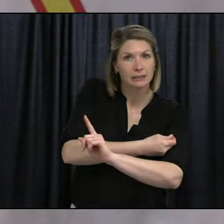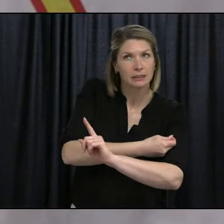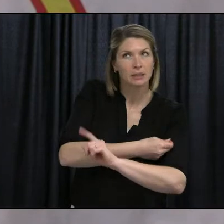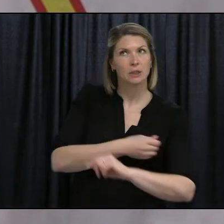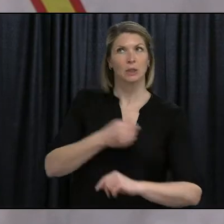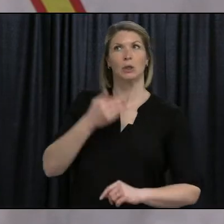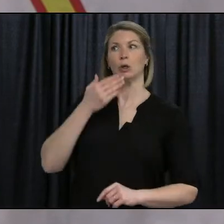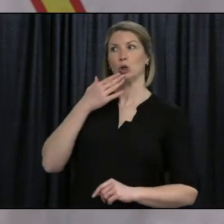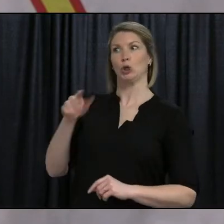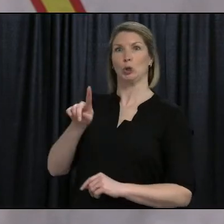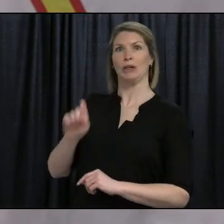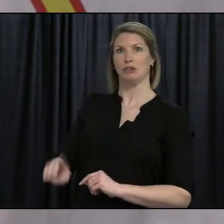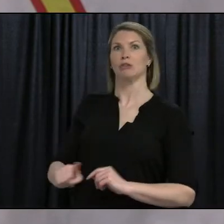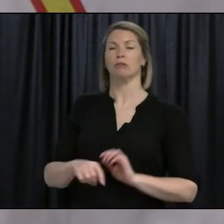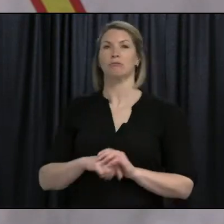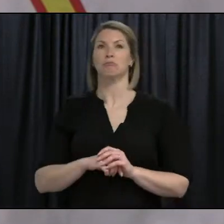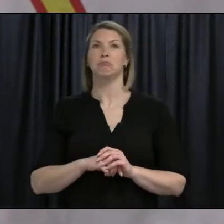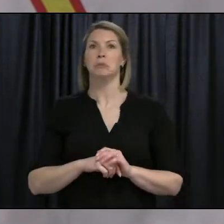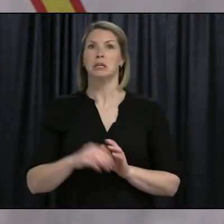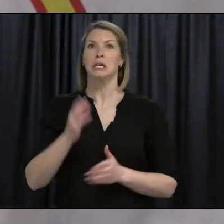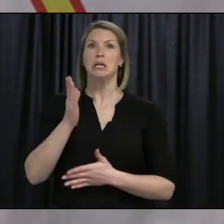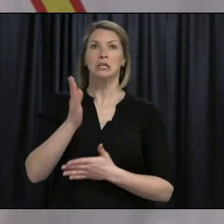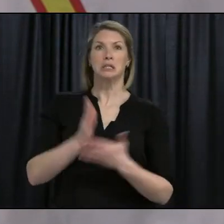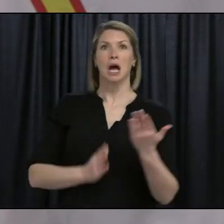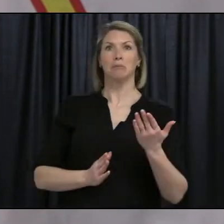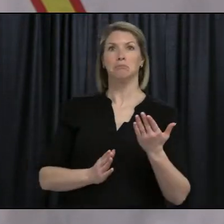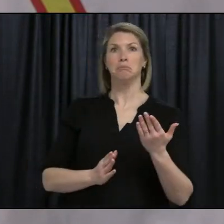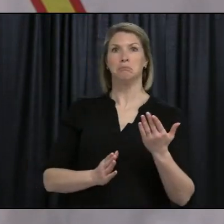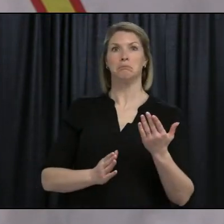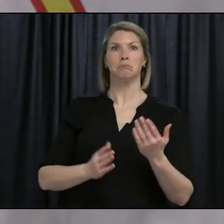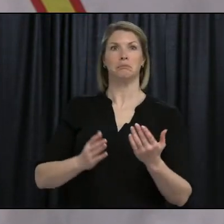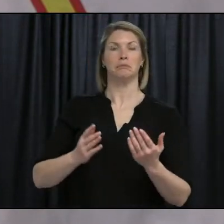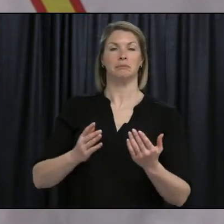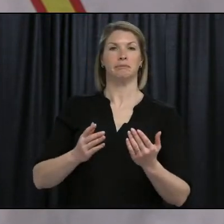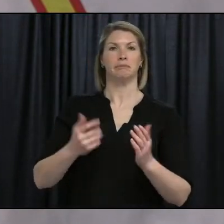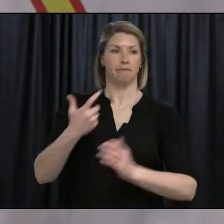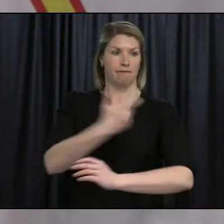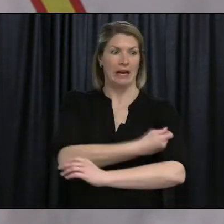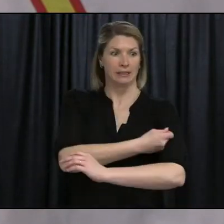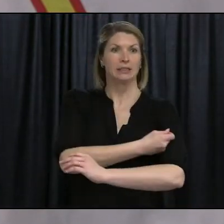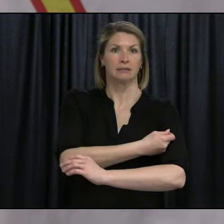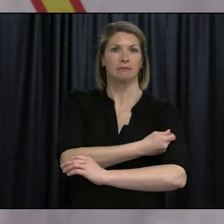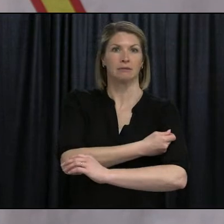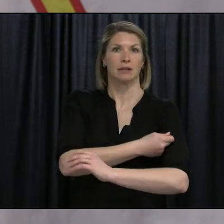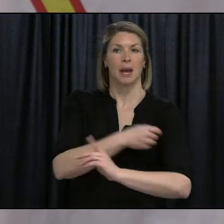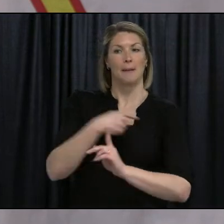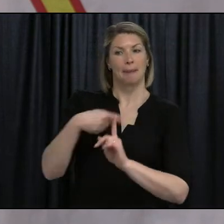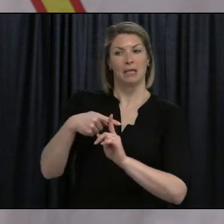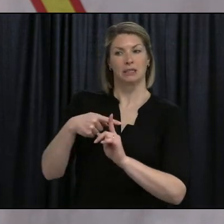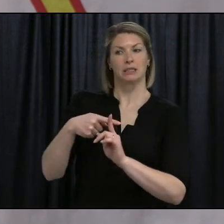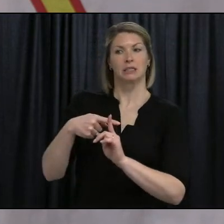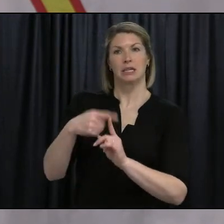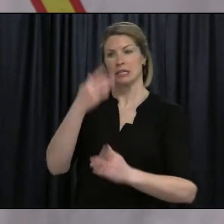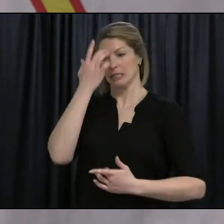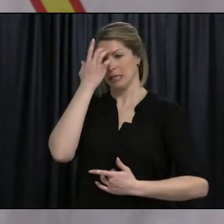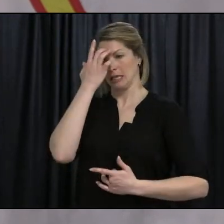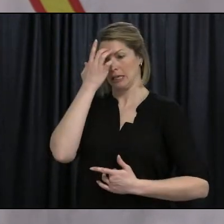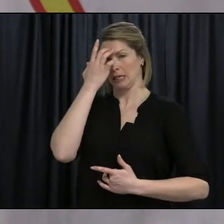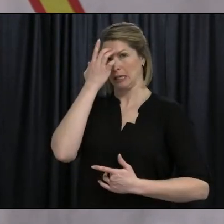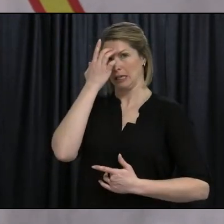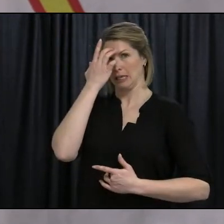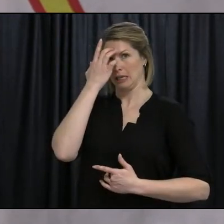Yeah, so we have had some cases in people who have received one vaccine, and that's something we keep close eyes